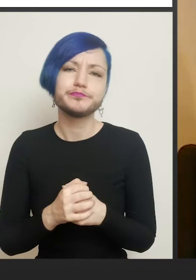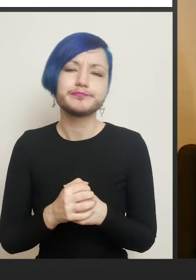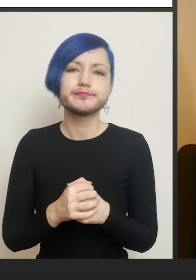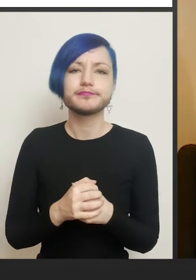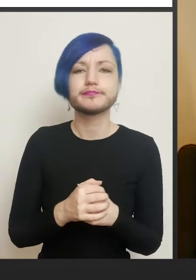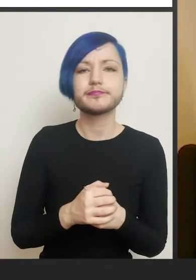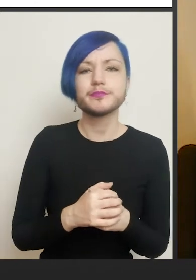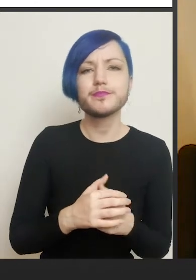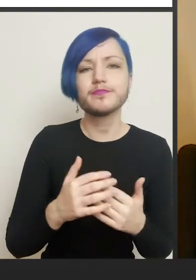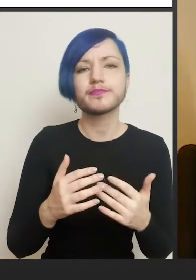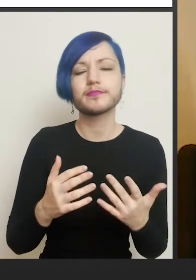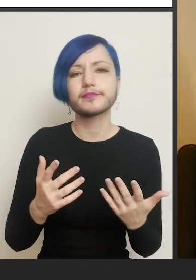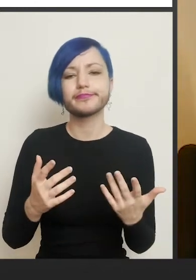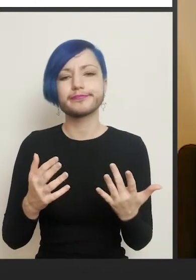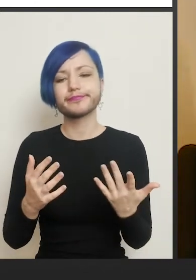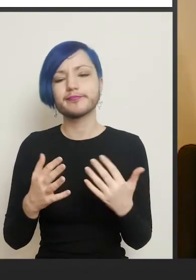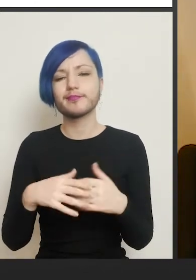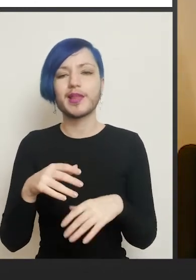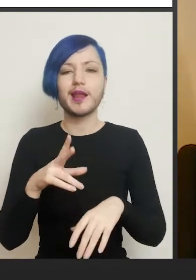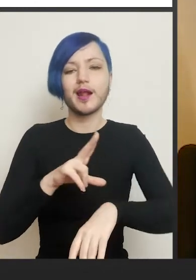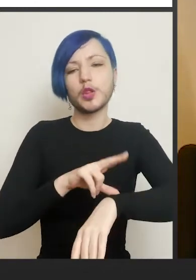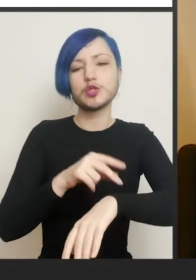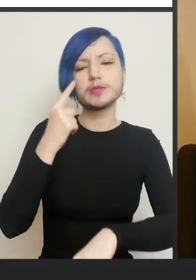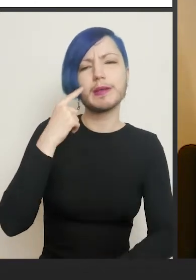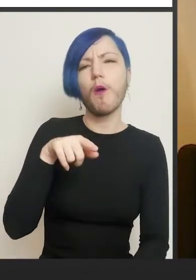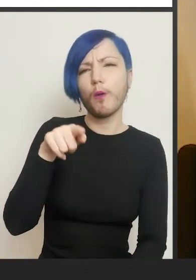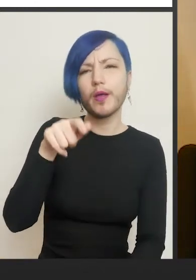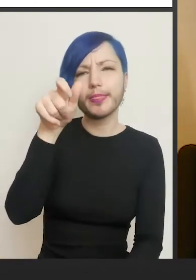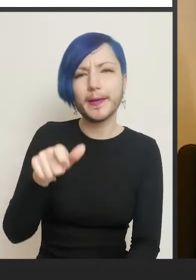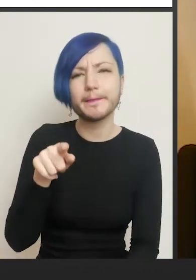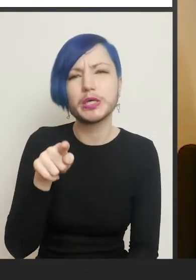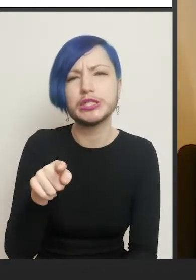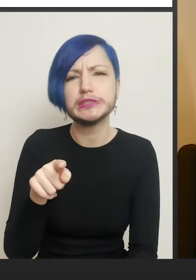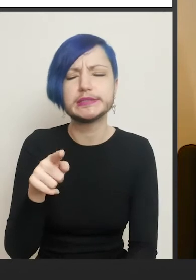it removes that thing as, oh, this person is,